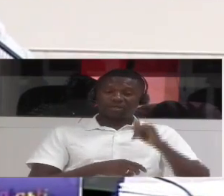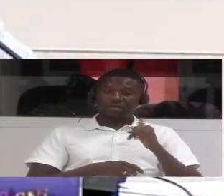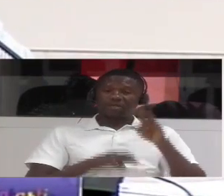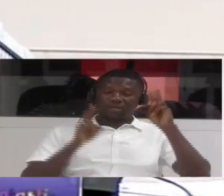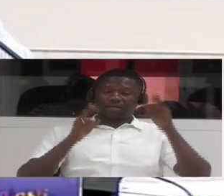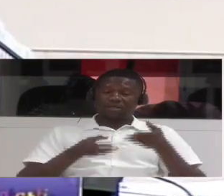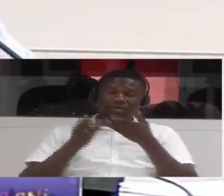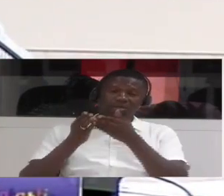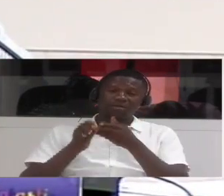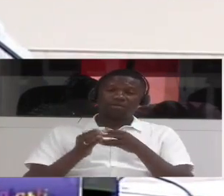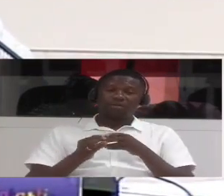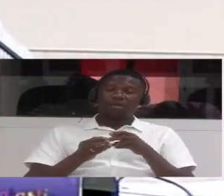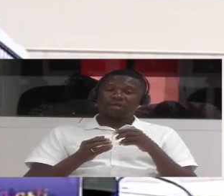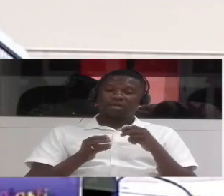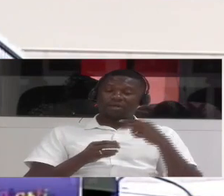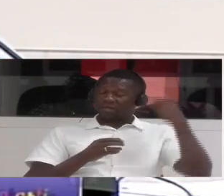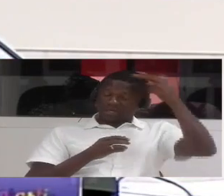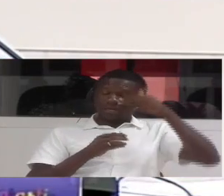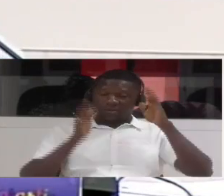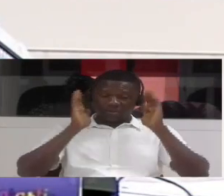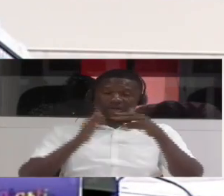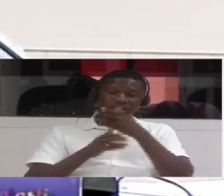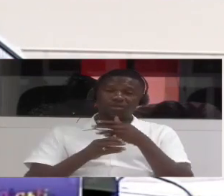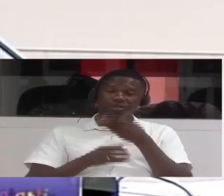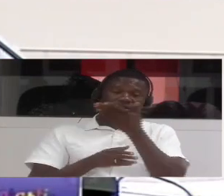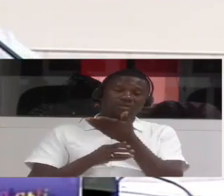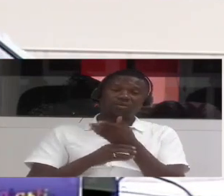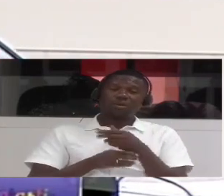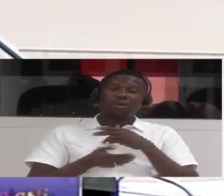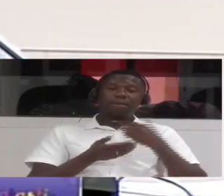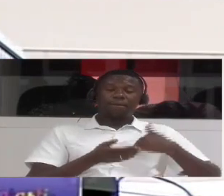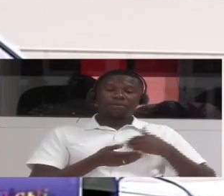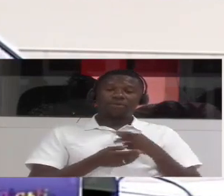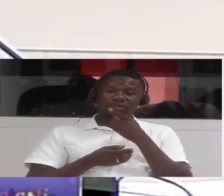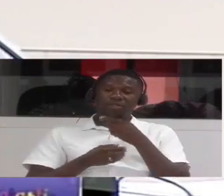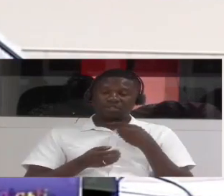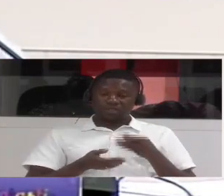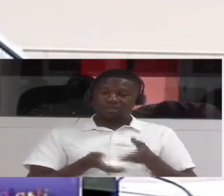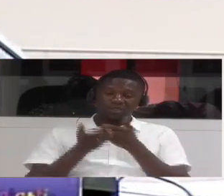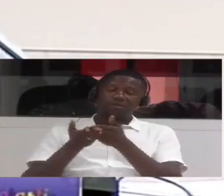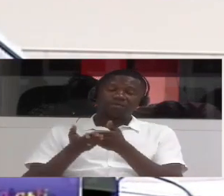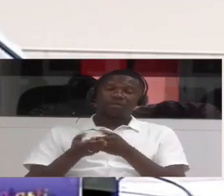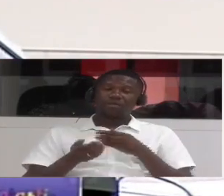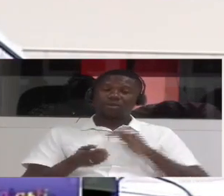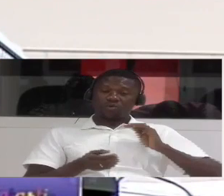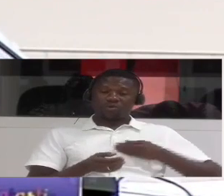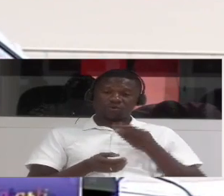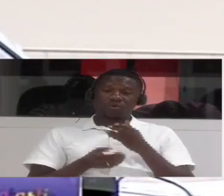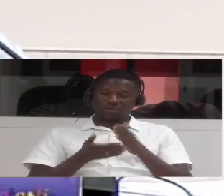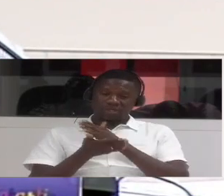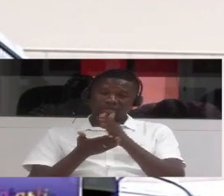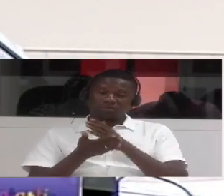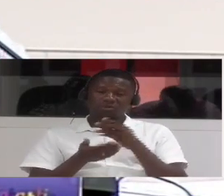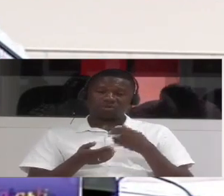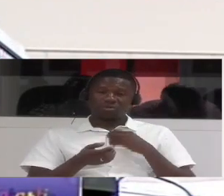had given this package to a woman who he had been sharing some extramarital issues, so he